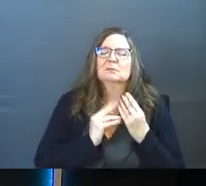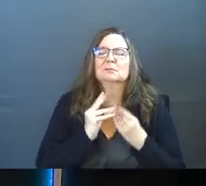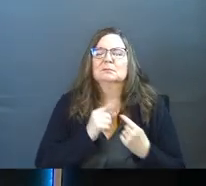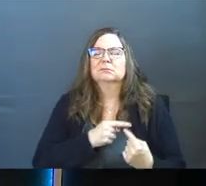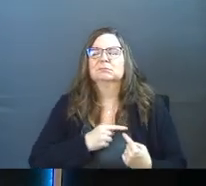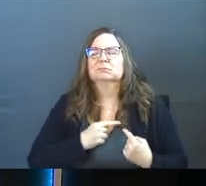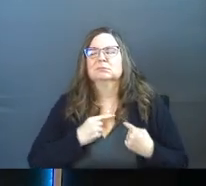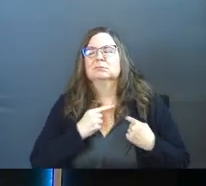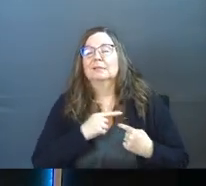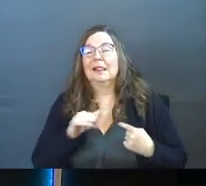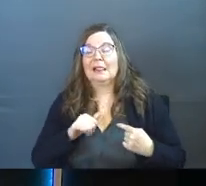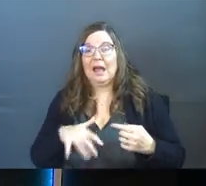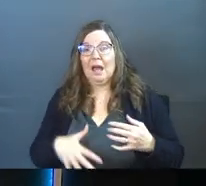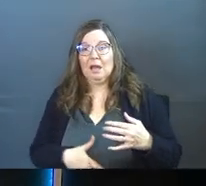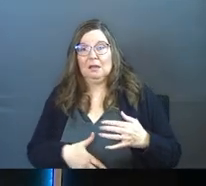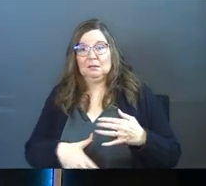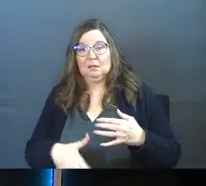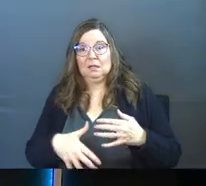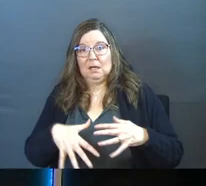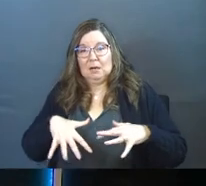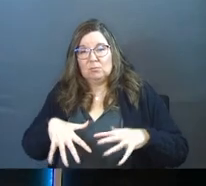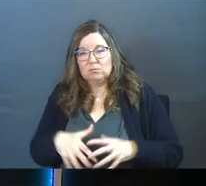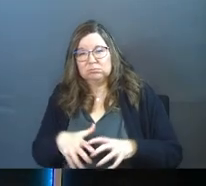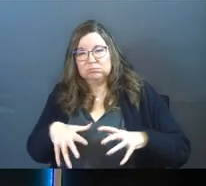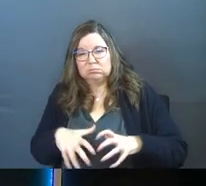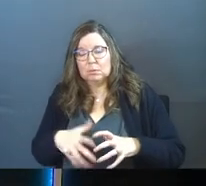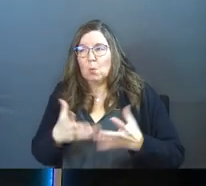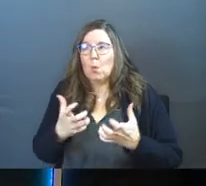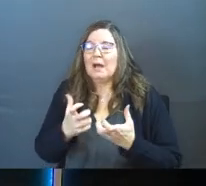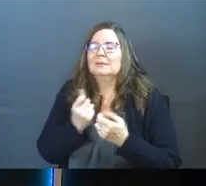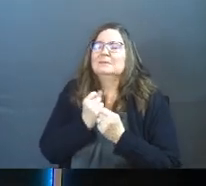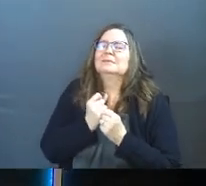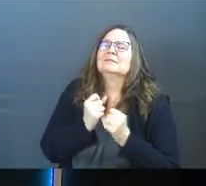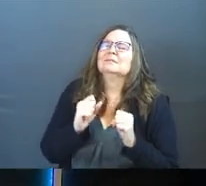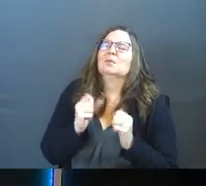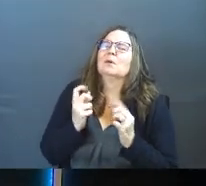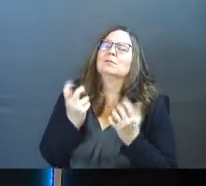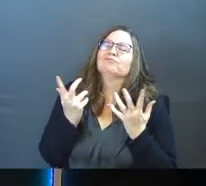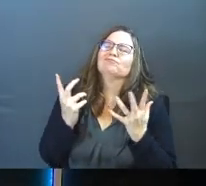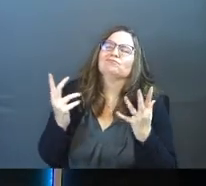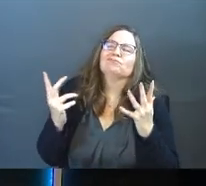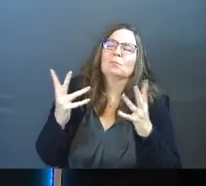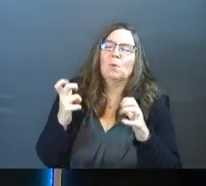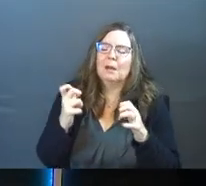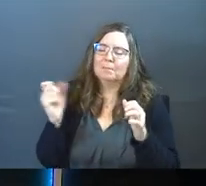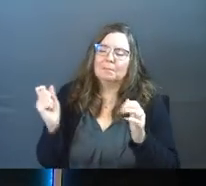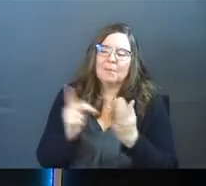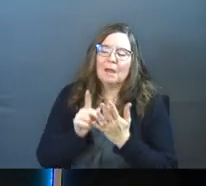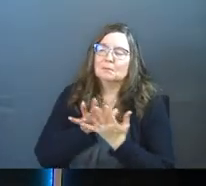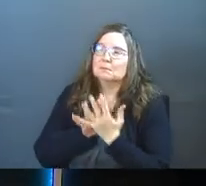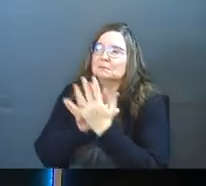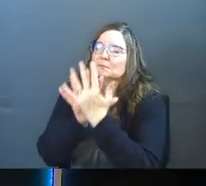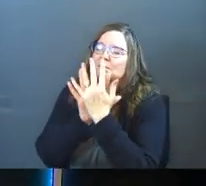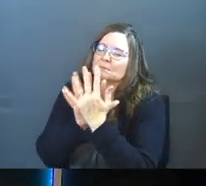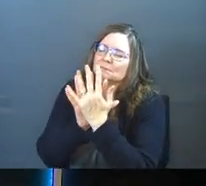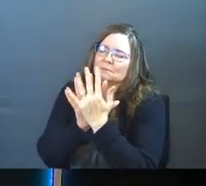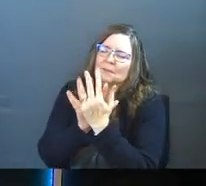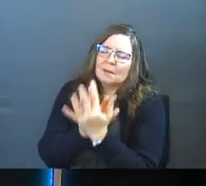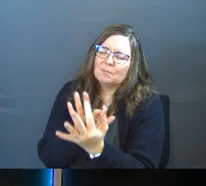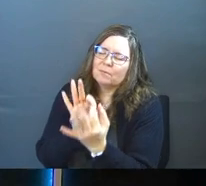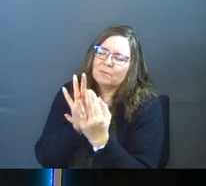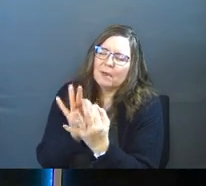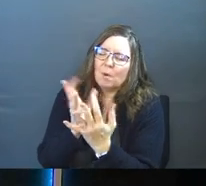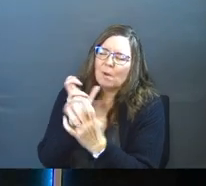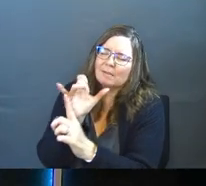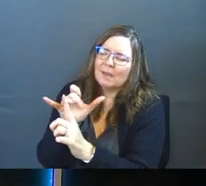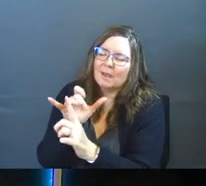as if in the pains of childbirth, just longing to be redeemed, right? Longing to be brought back to that place of intimacy and